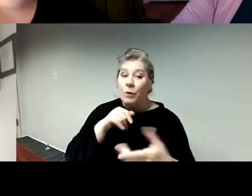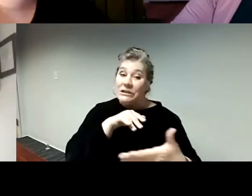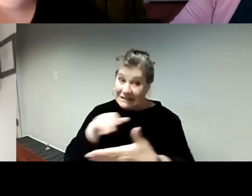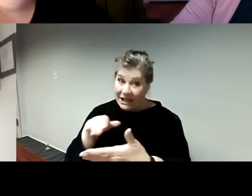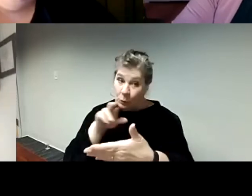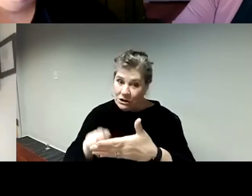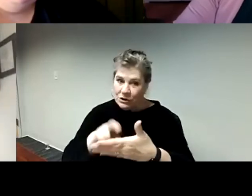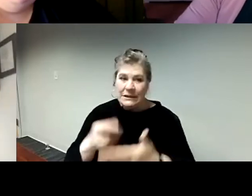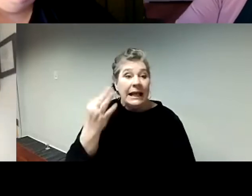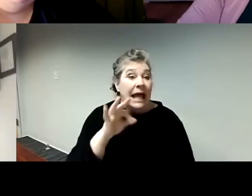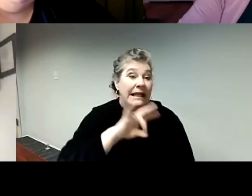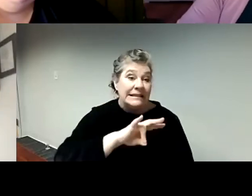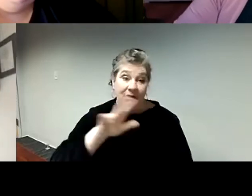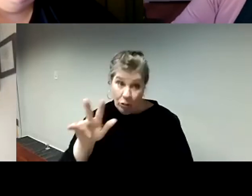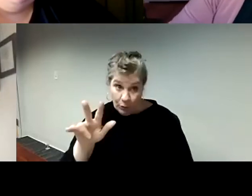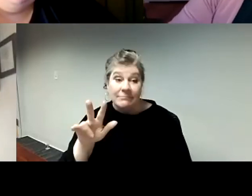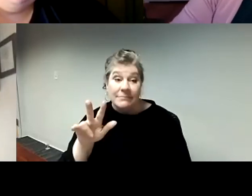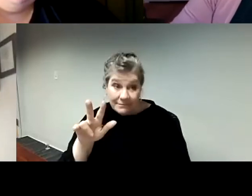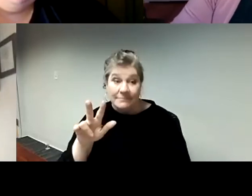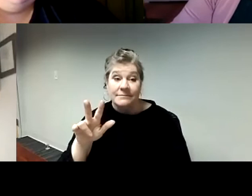in 1973